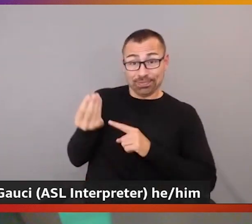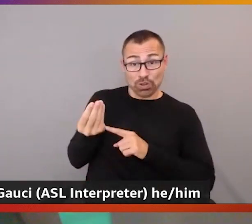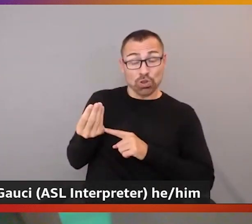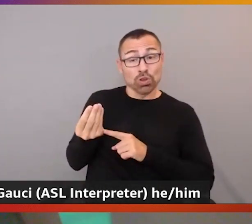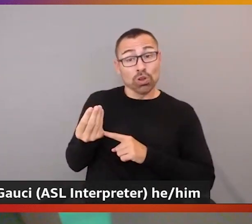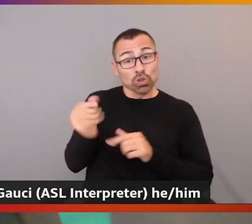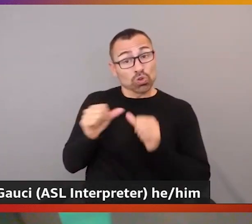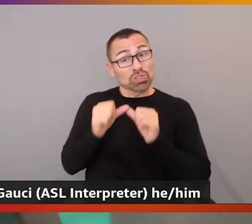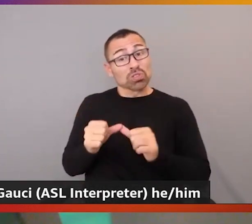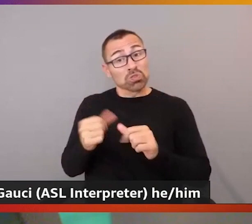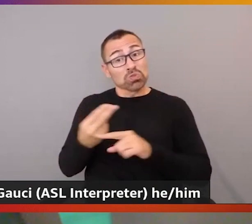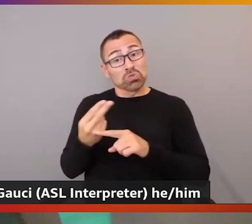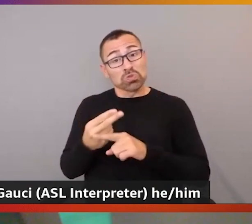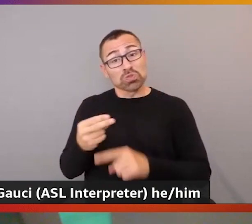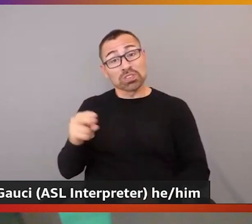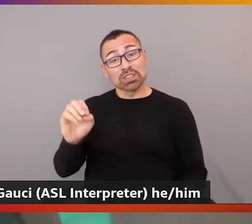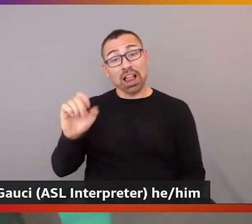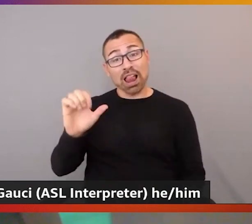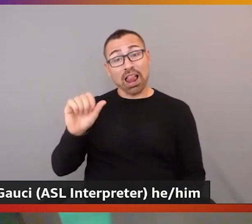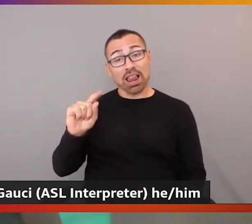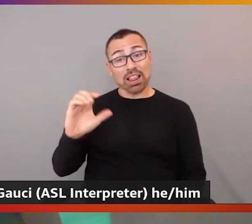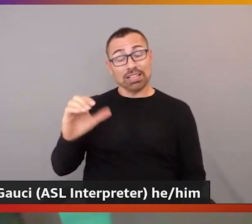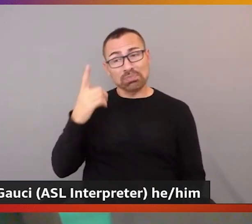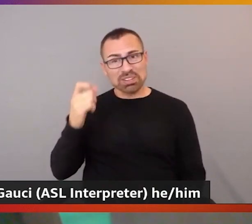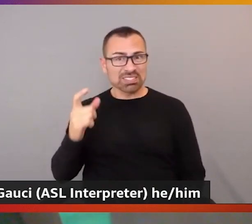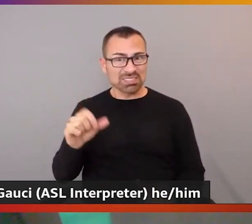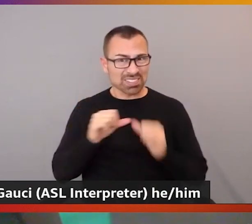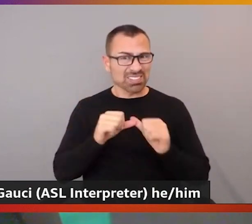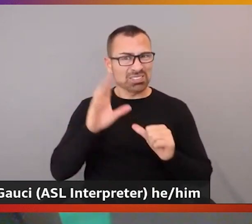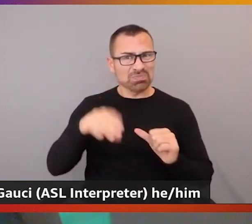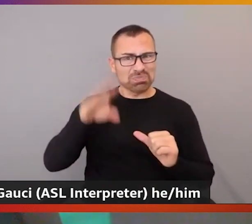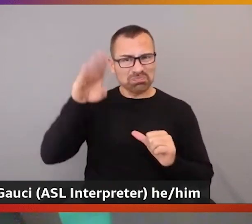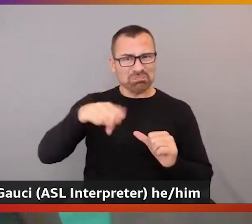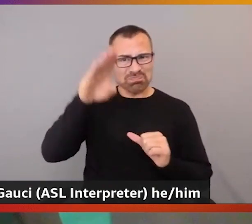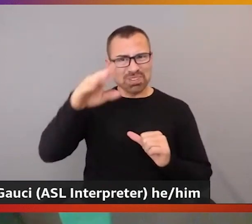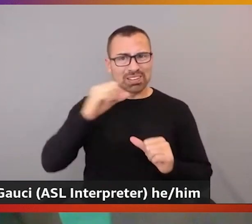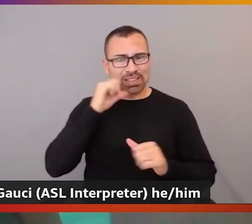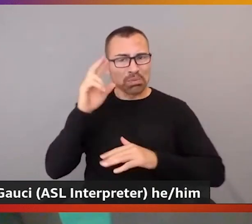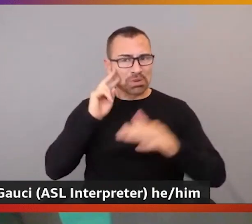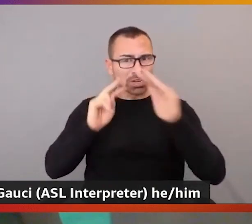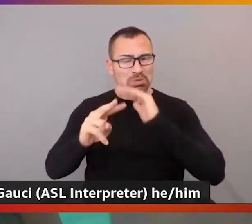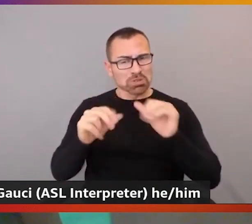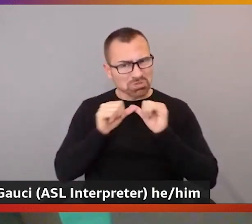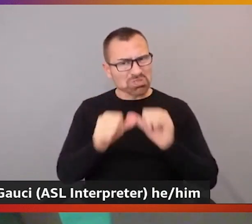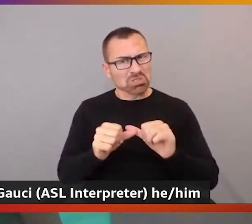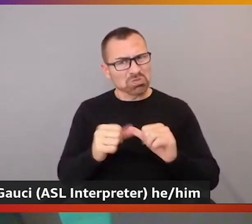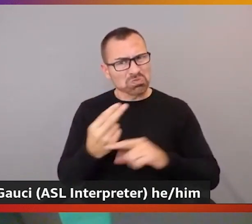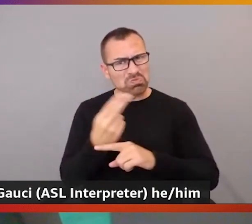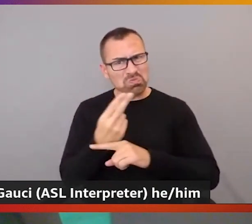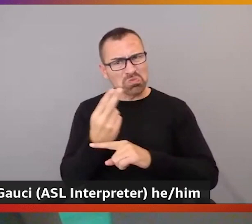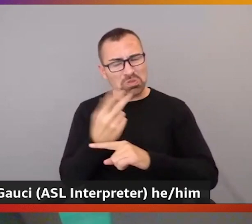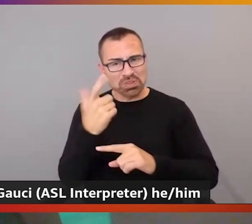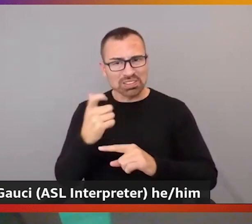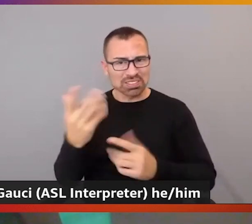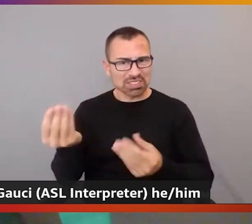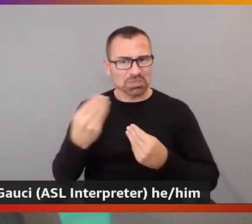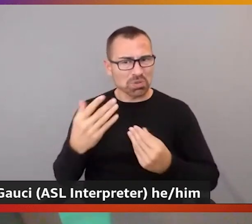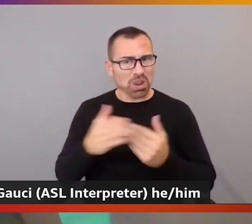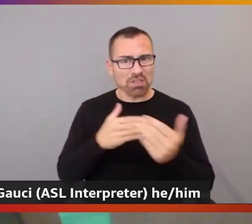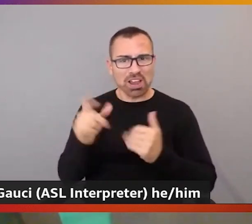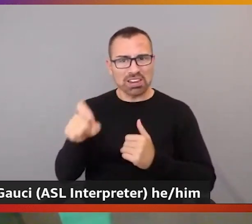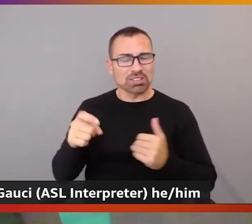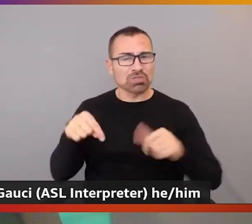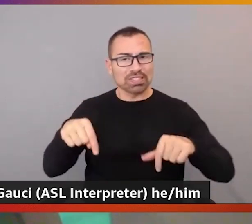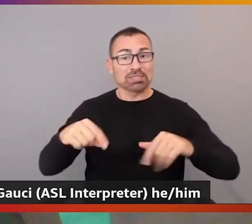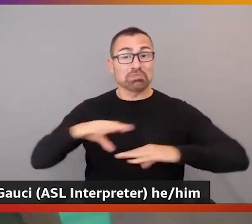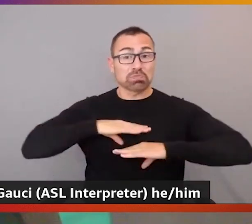hey, this is still spiky or unpredictable. Let me just stick with what it is. ET just gives me what I need, and so this is great.